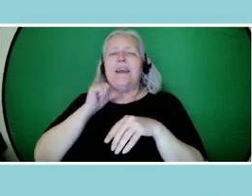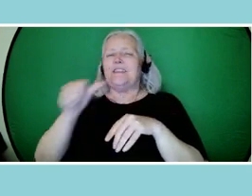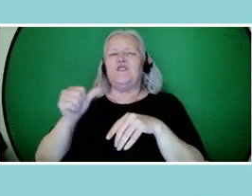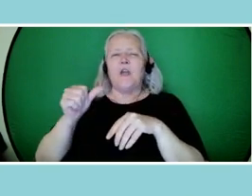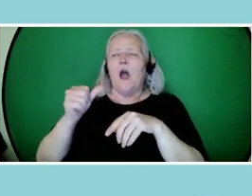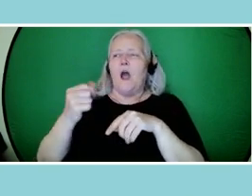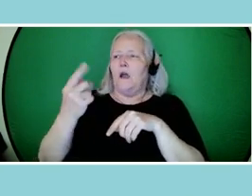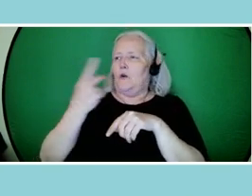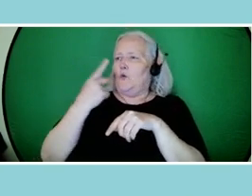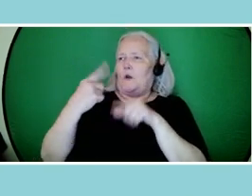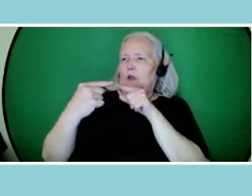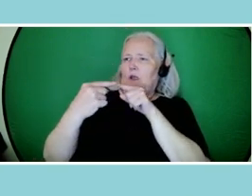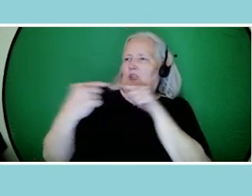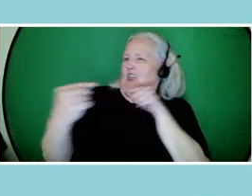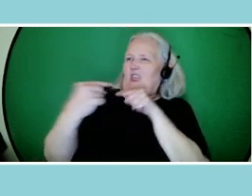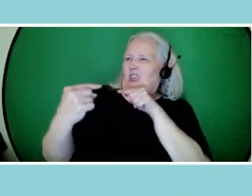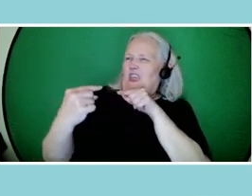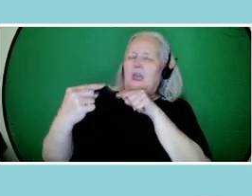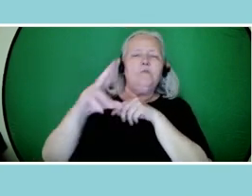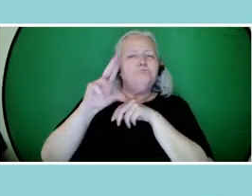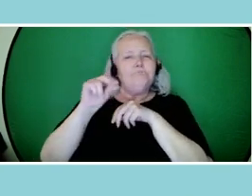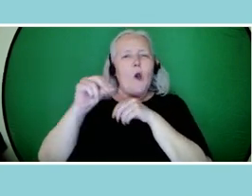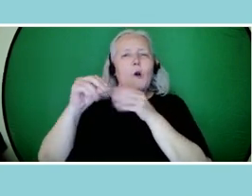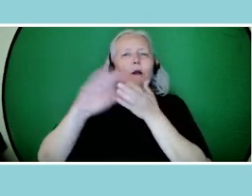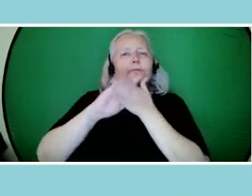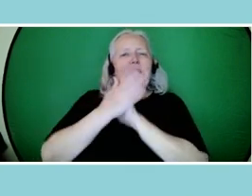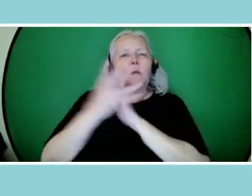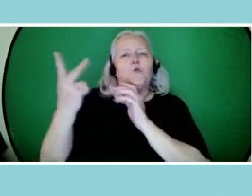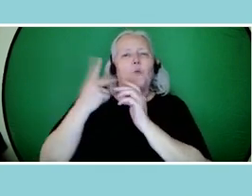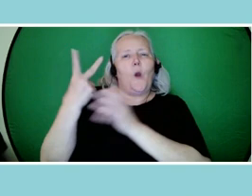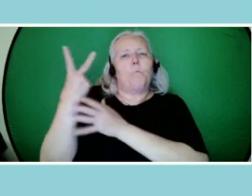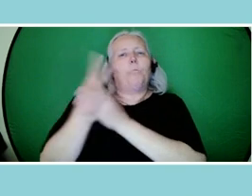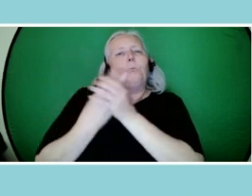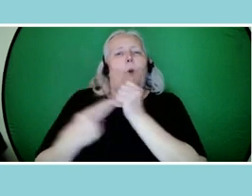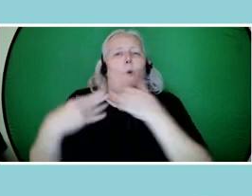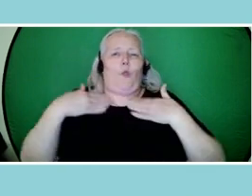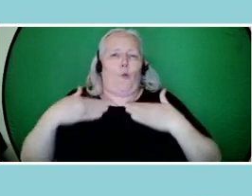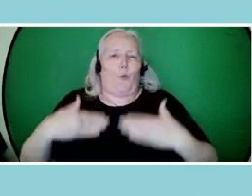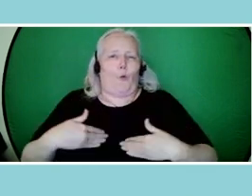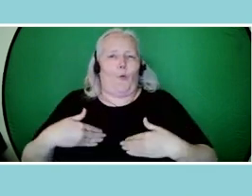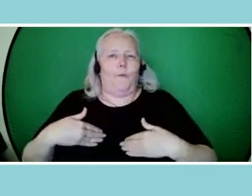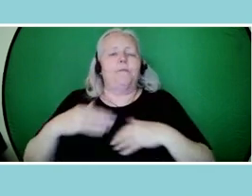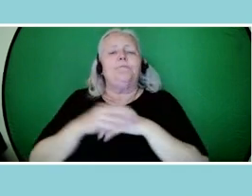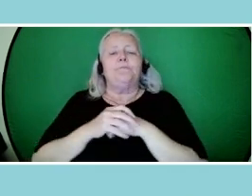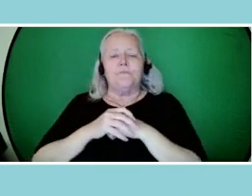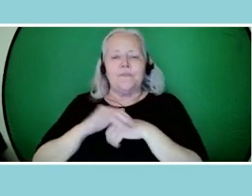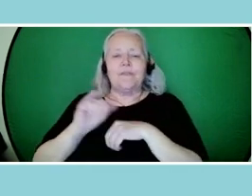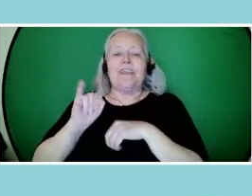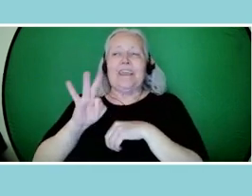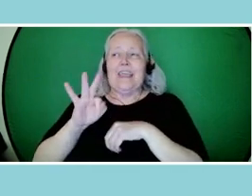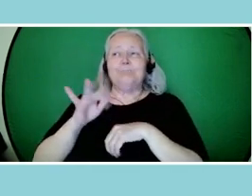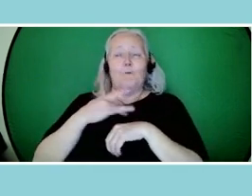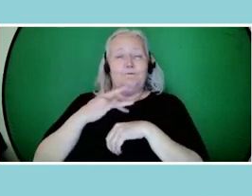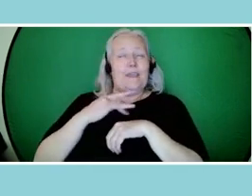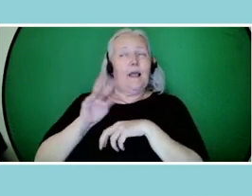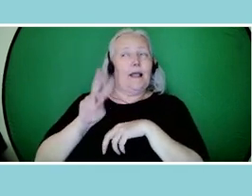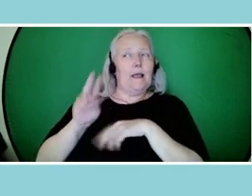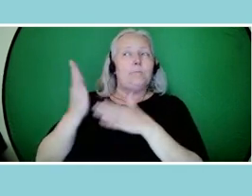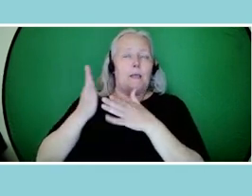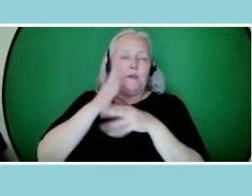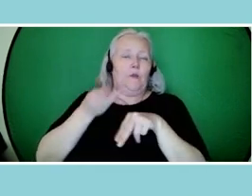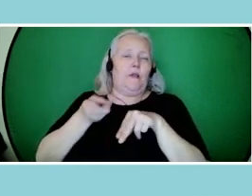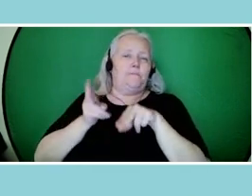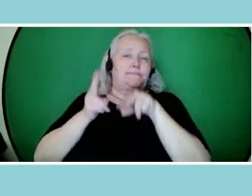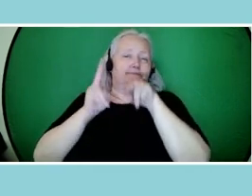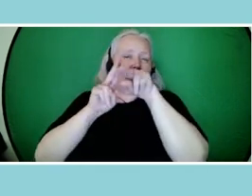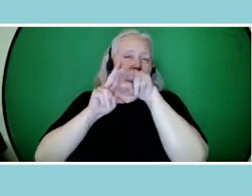of a sudden we're humans together, right? Start documenting if you feel like things are gonna escalate, and remind somebody that